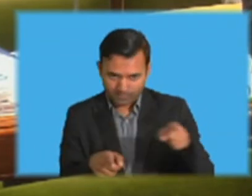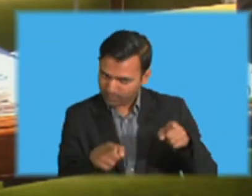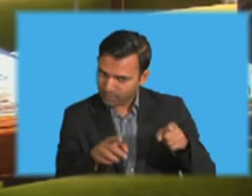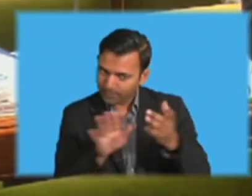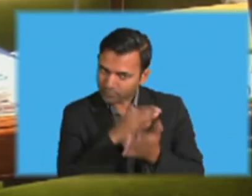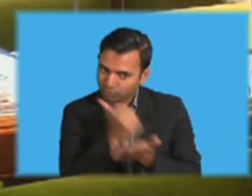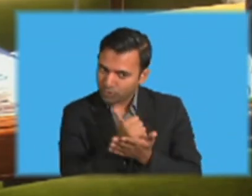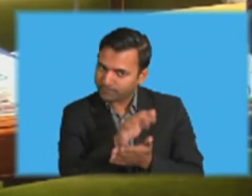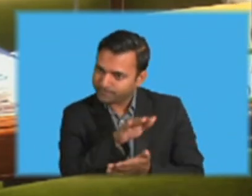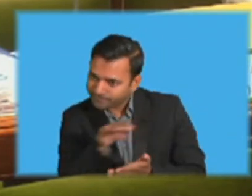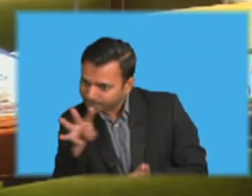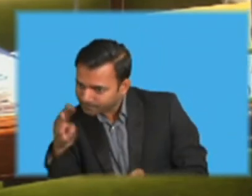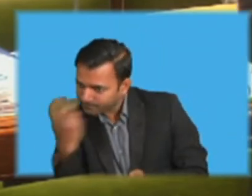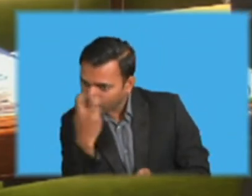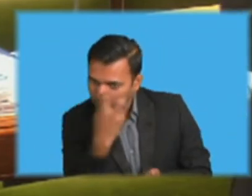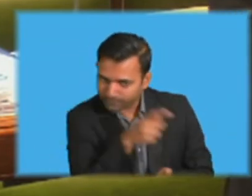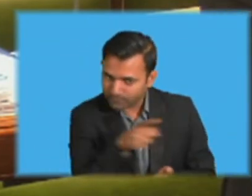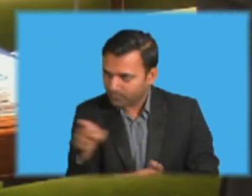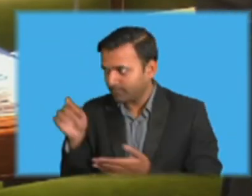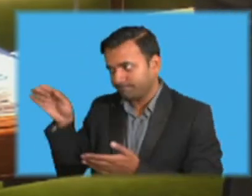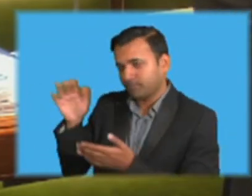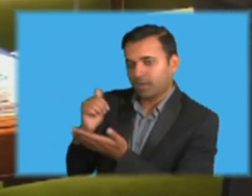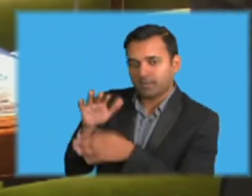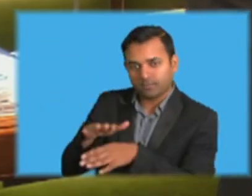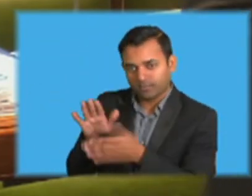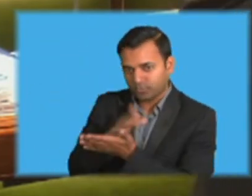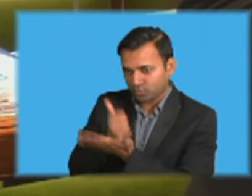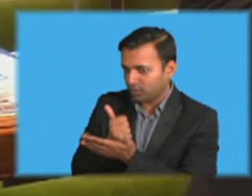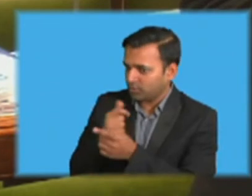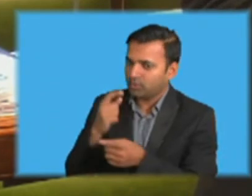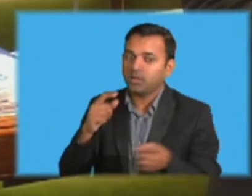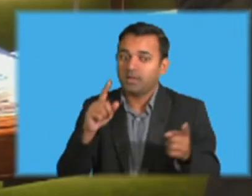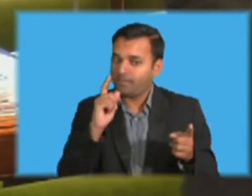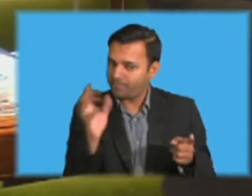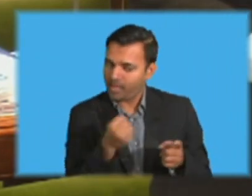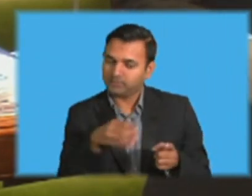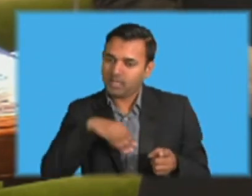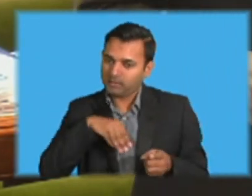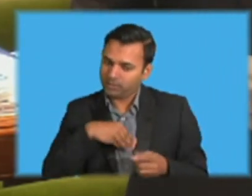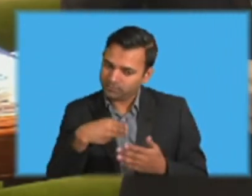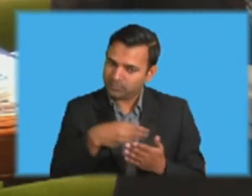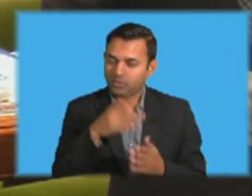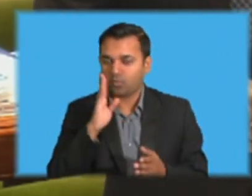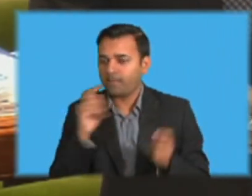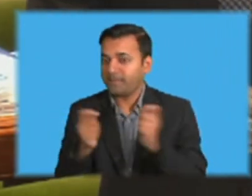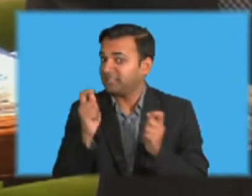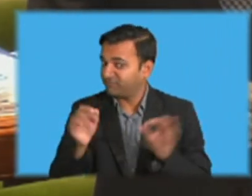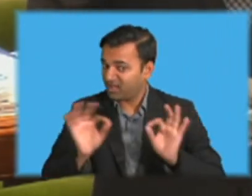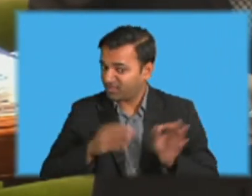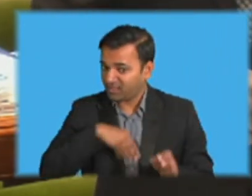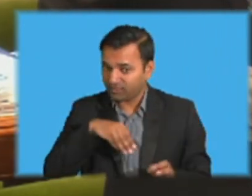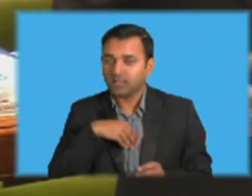that people who do try and breach it, there is some form of regulation in that respect. Now, as far as the